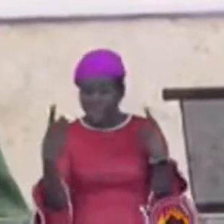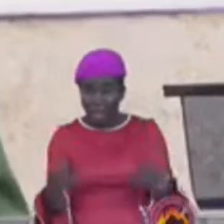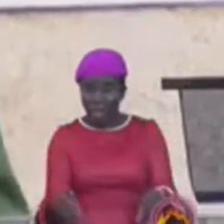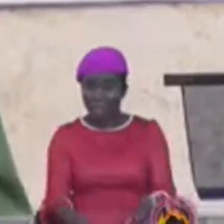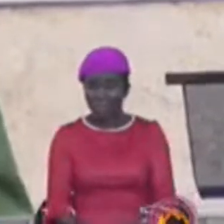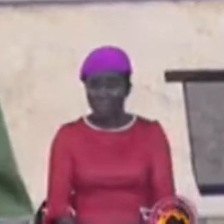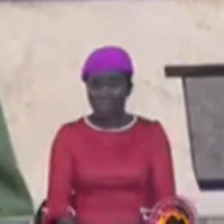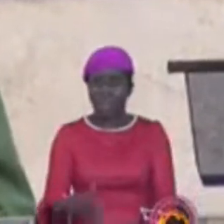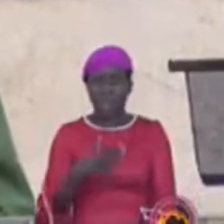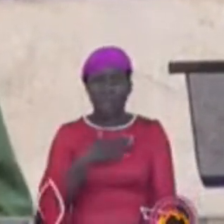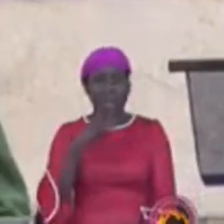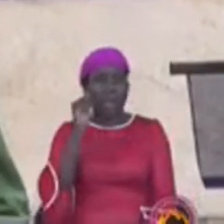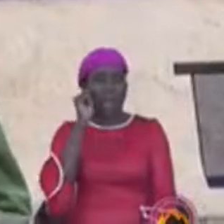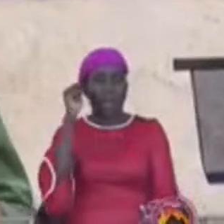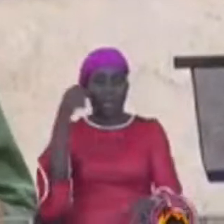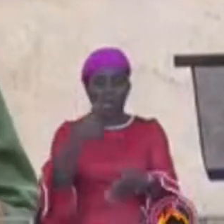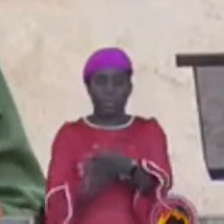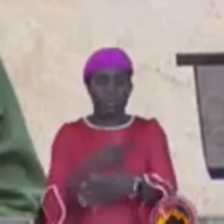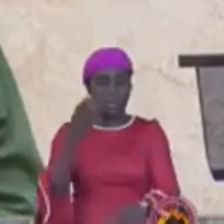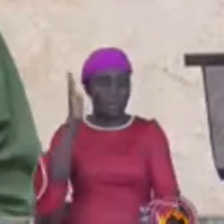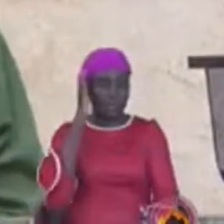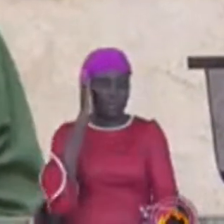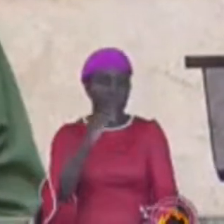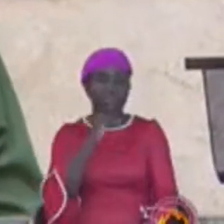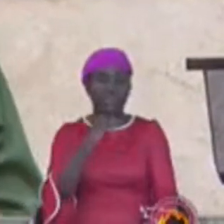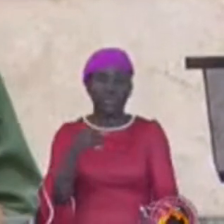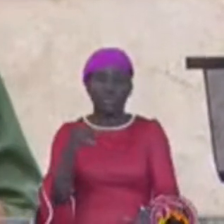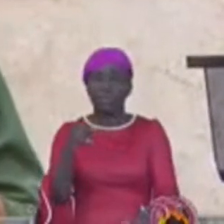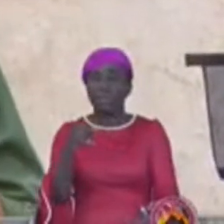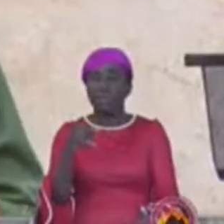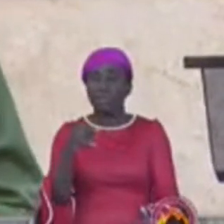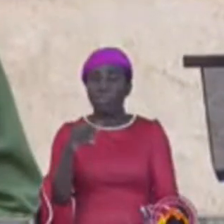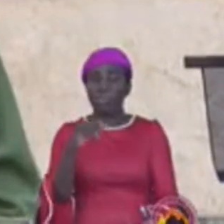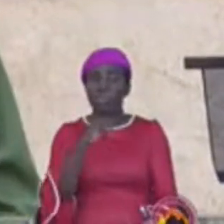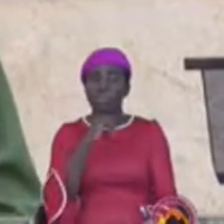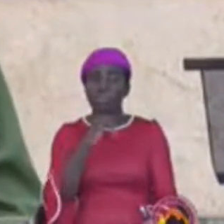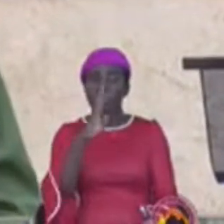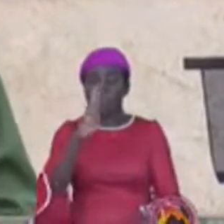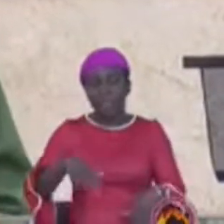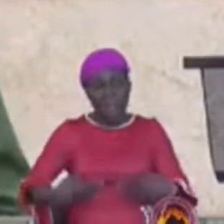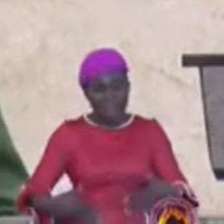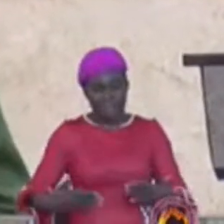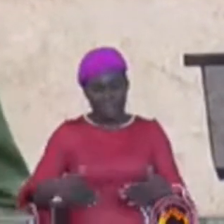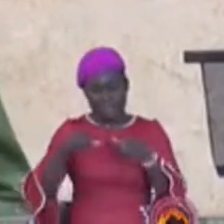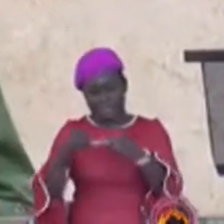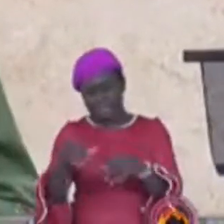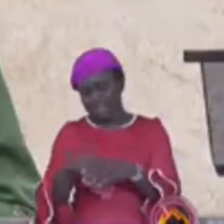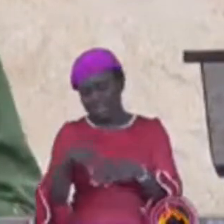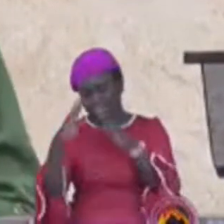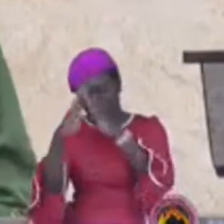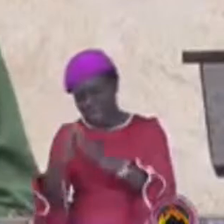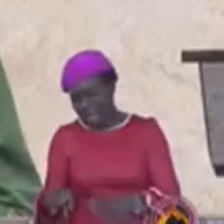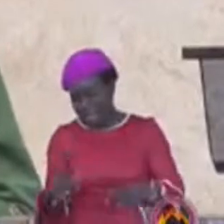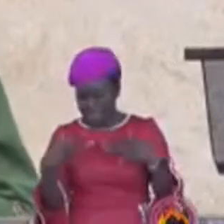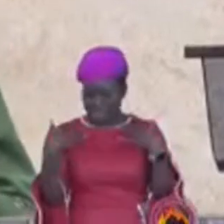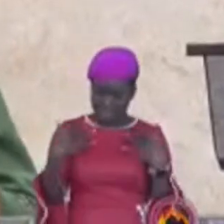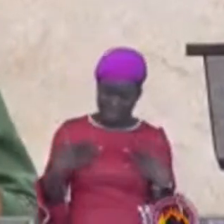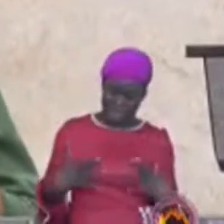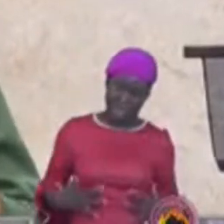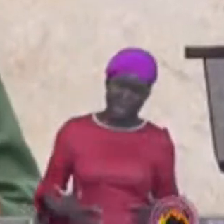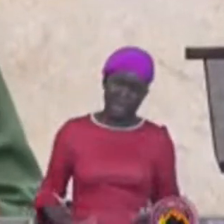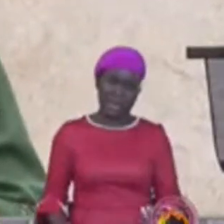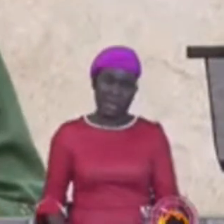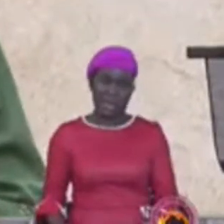will just be indoor, depressed. I say, God, what will I do? So on October, a friend of